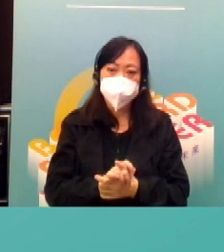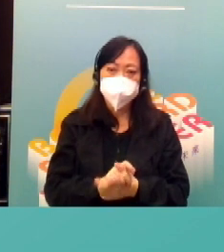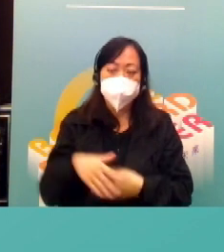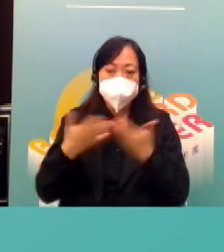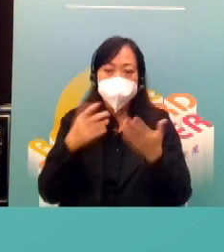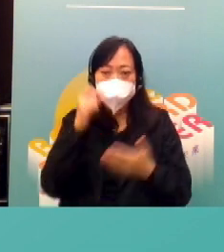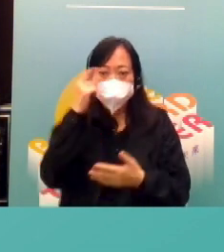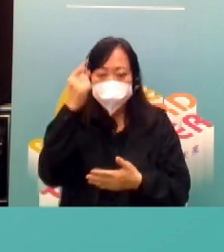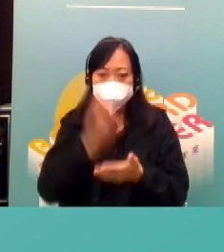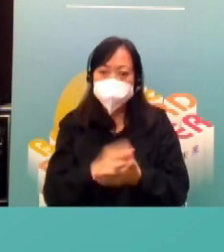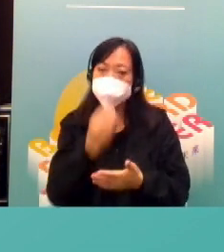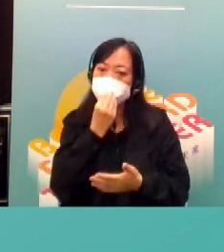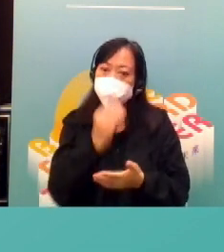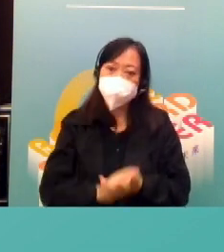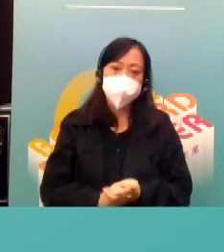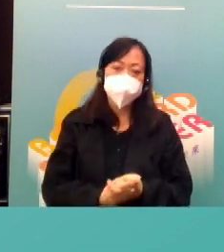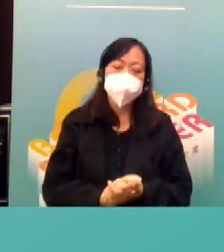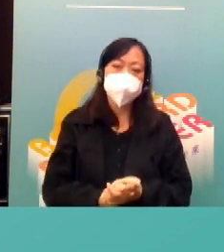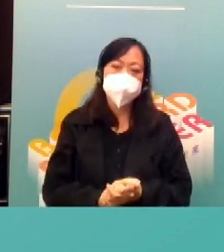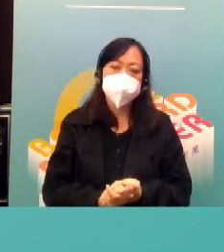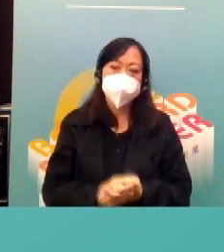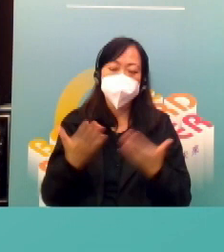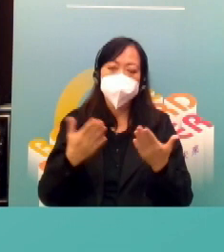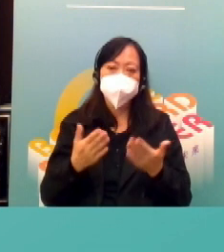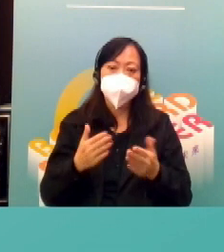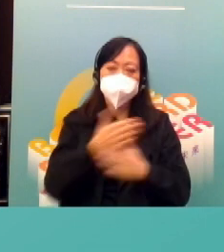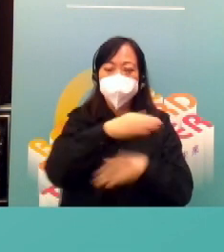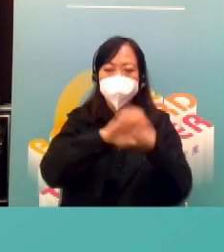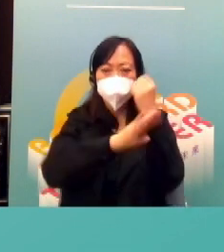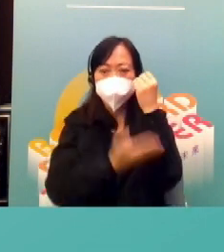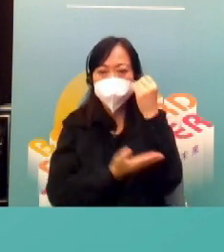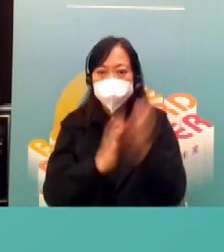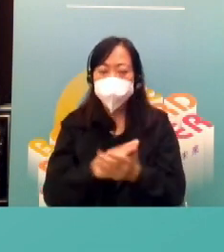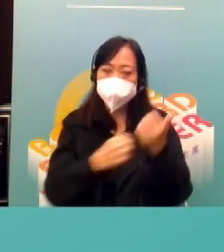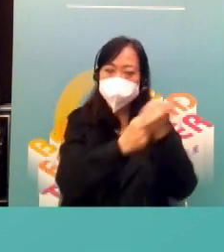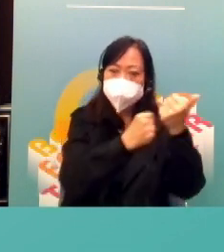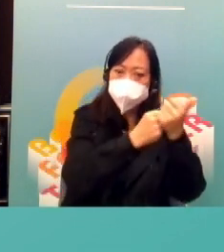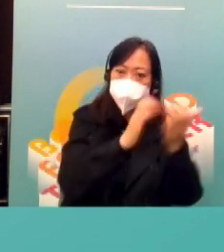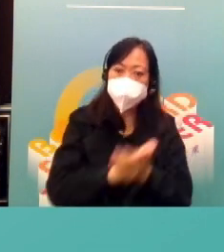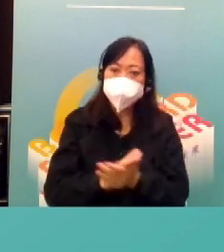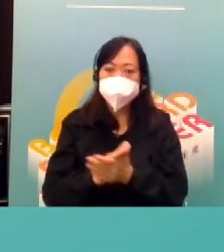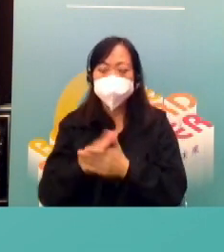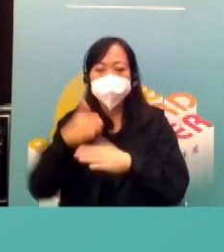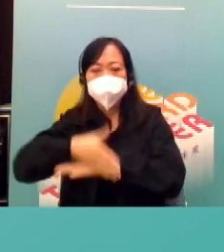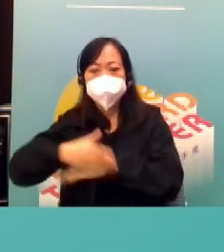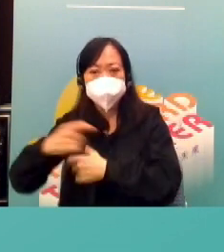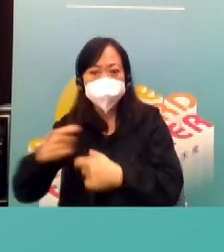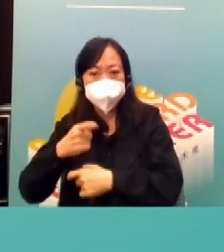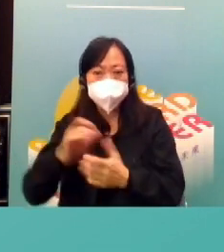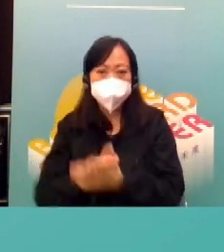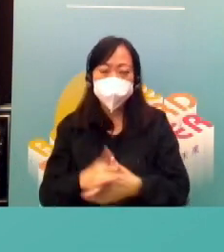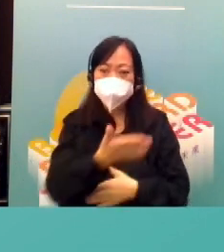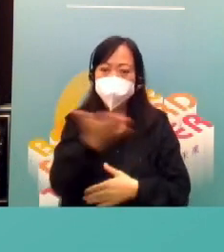benefits through these acts. We've also seen kind of the growth of inclusive business. Now, I know most of you on this call will know